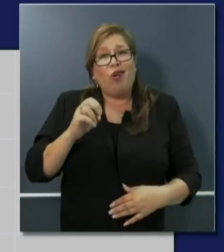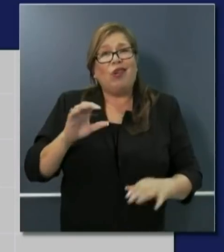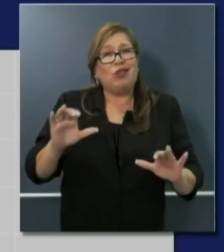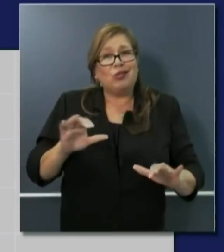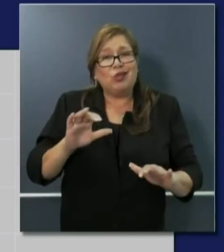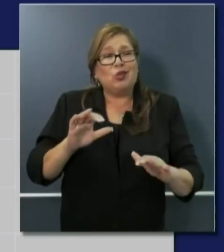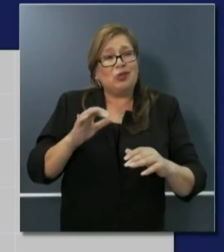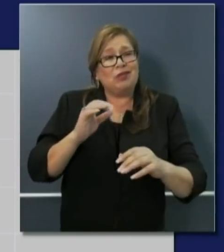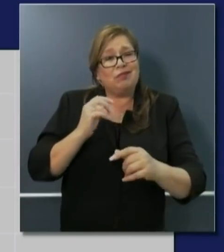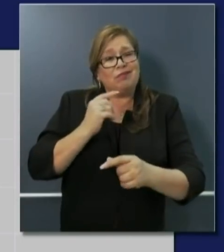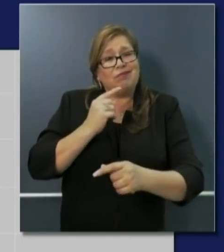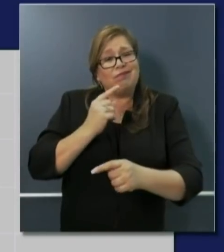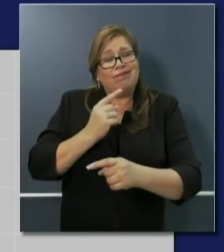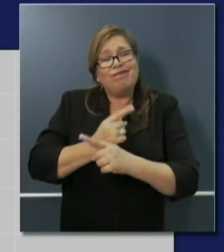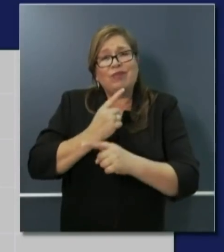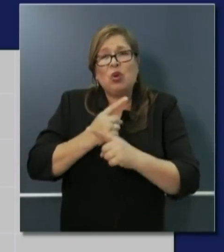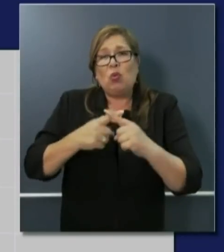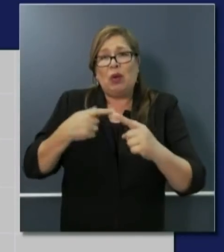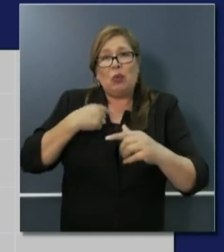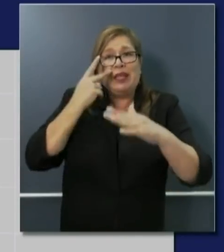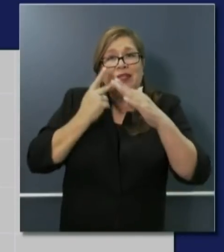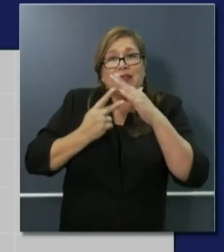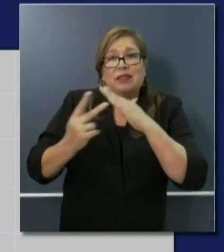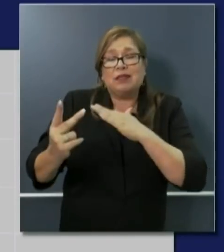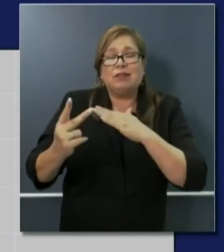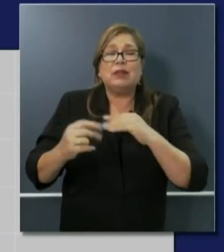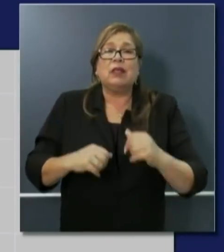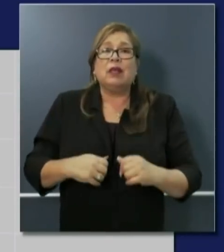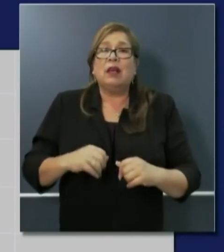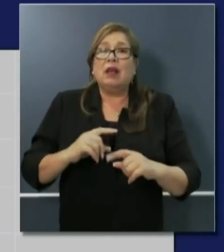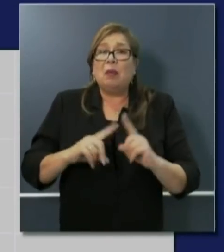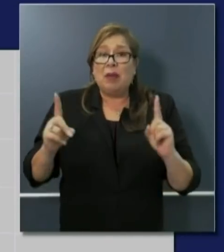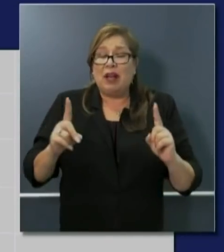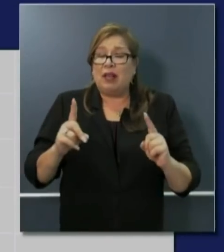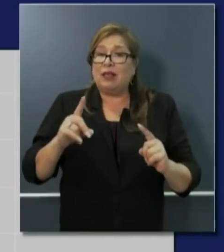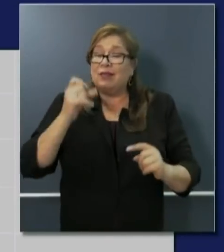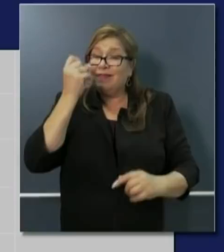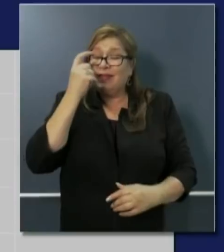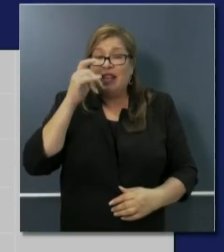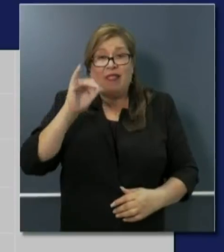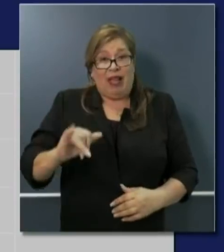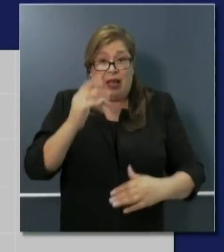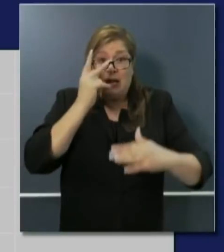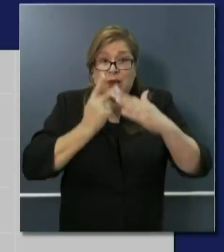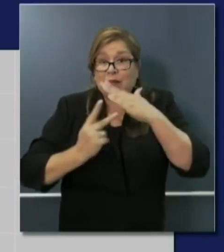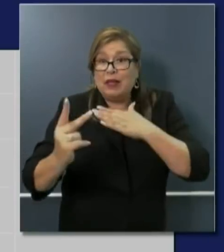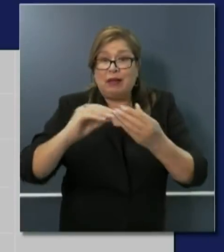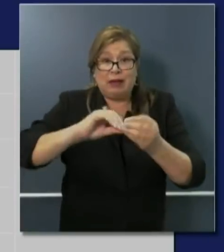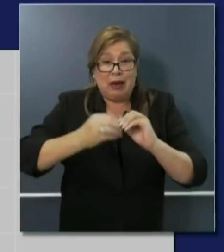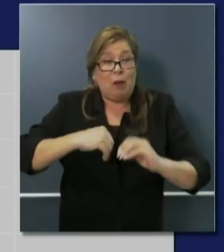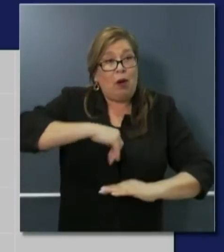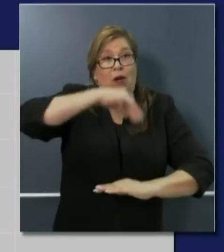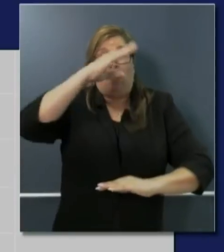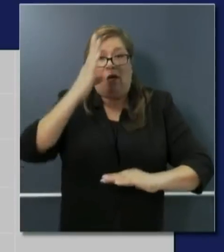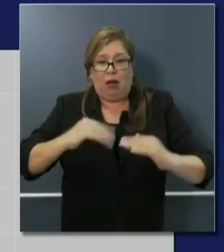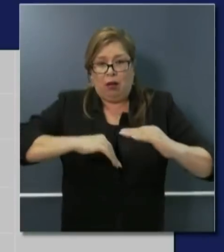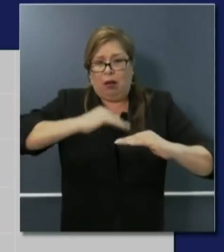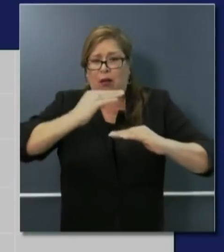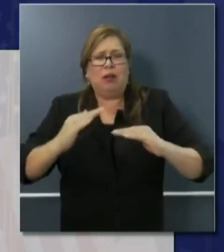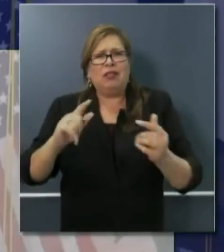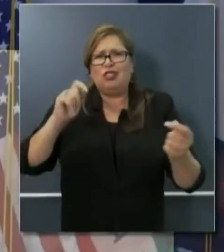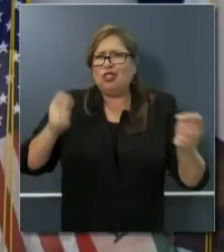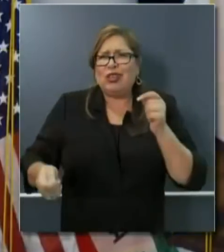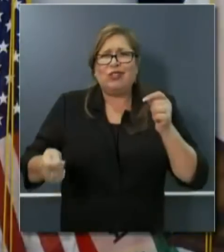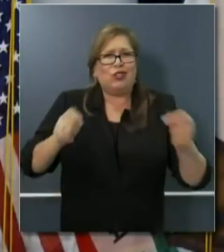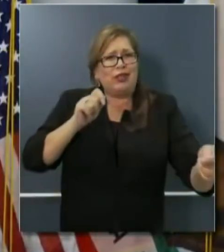what we had hoped and expected. But because these models are highly variable, they change every single day, and